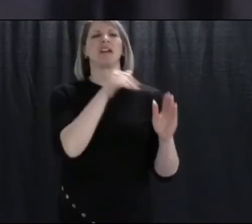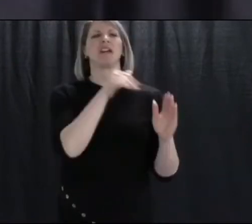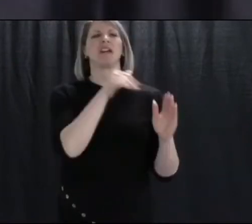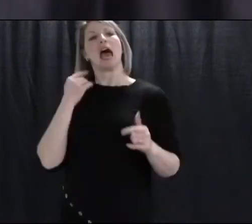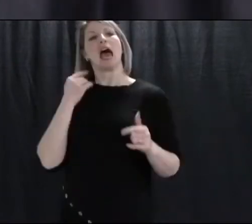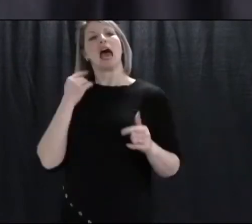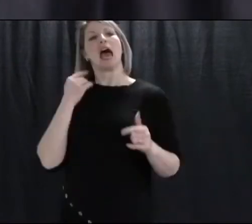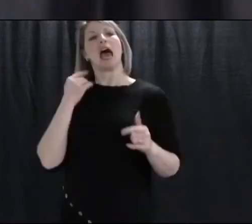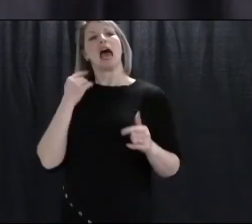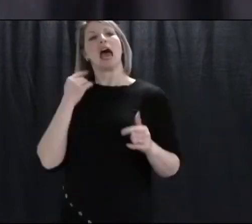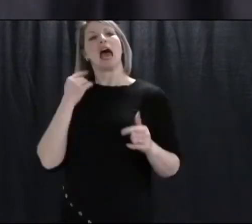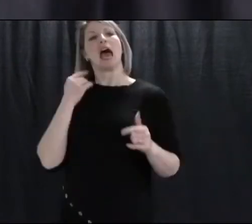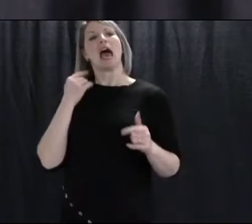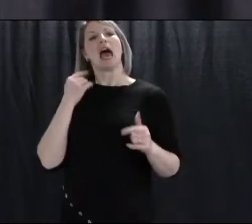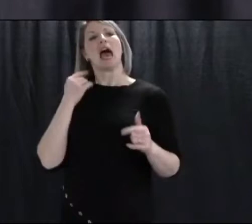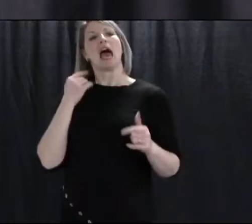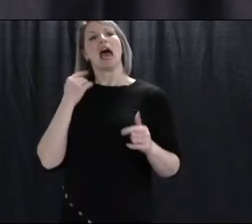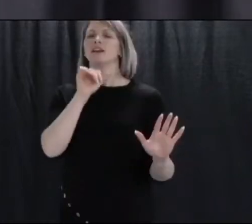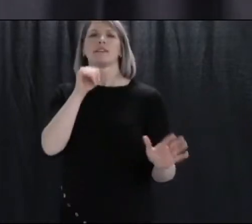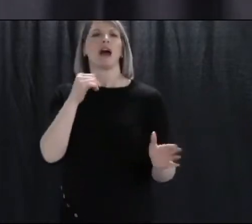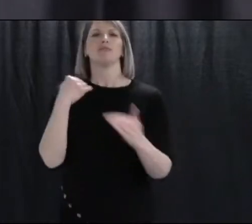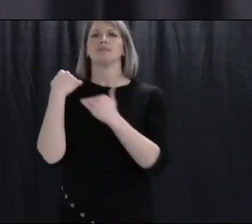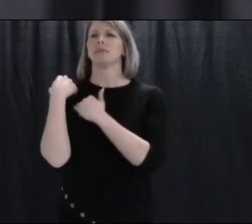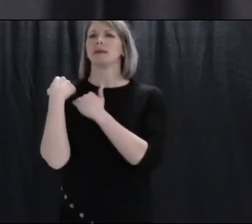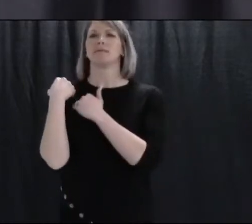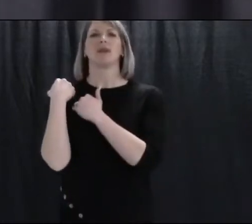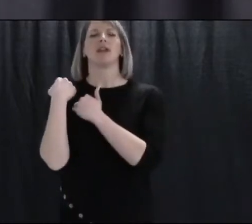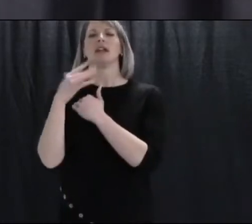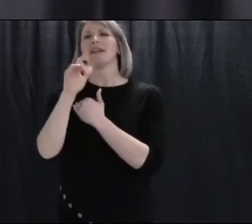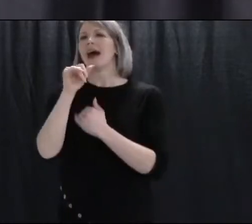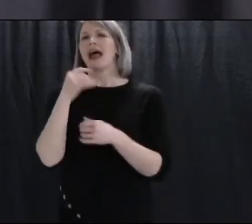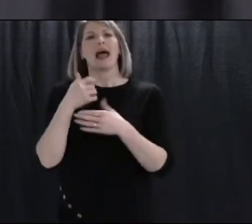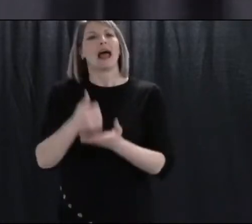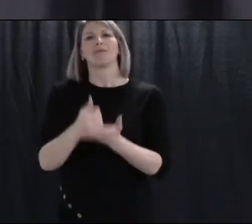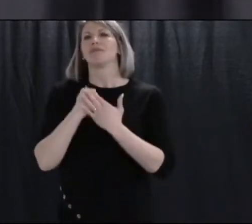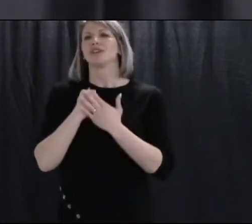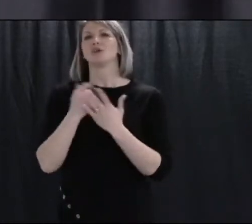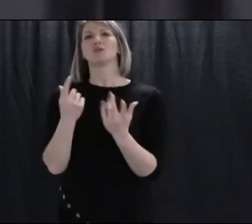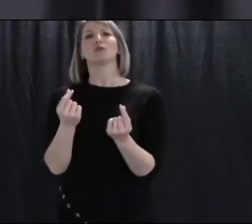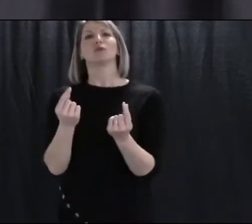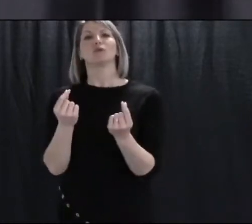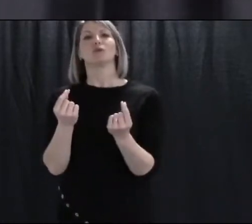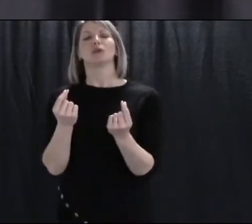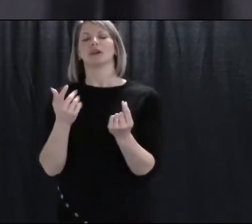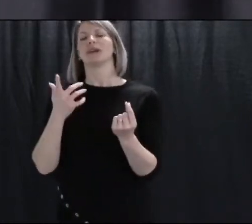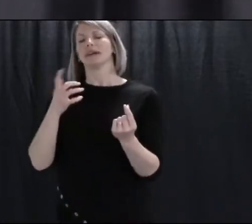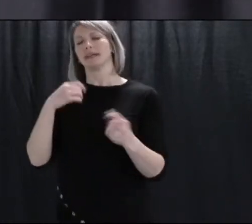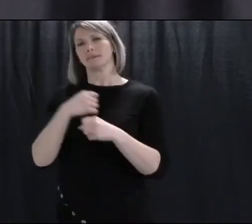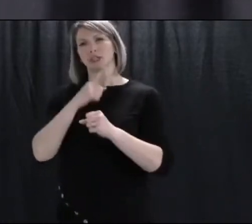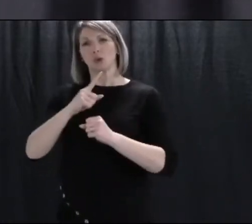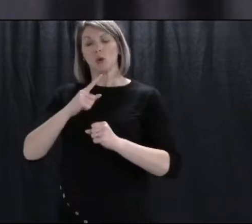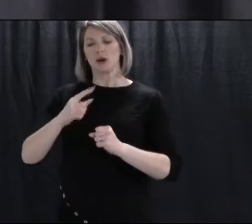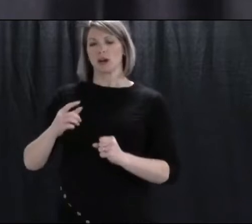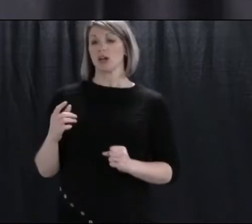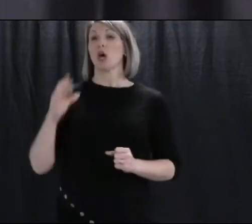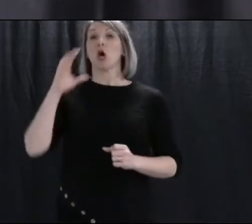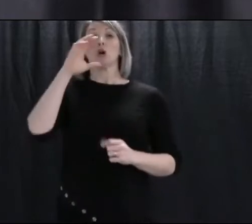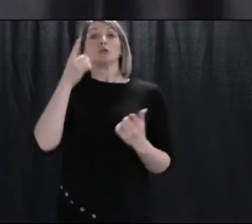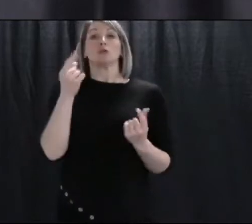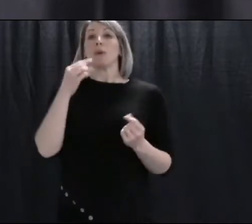sick. Those are not helpful responses. The only safe, responsible approach to